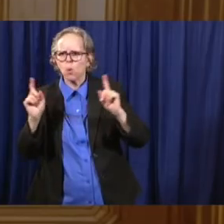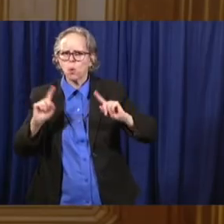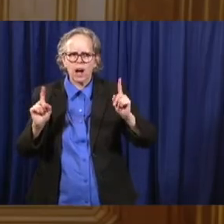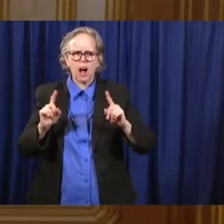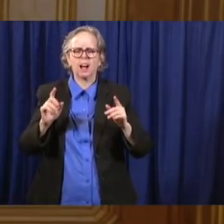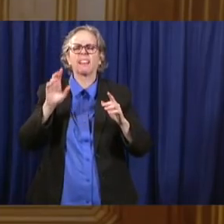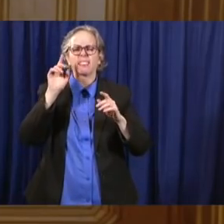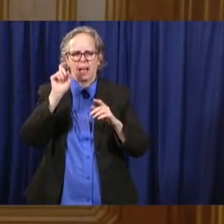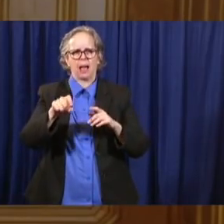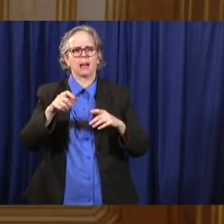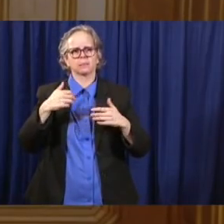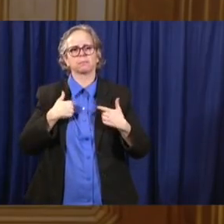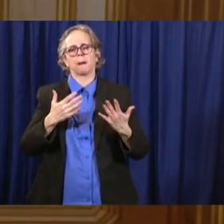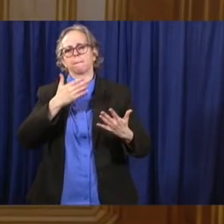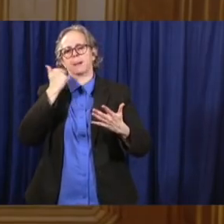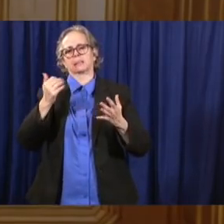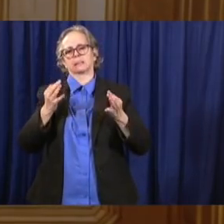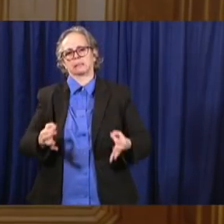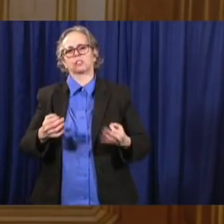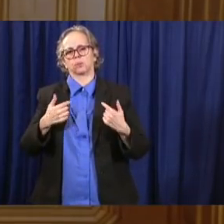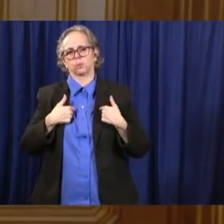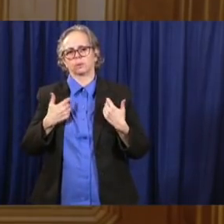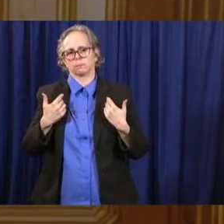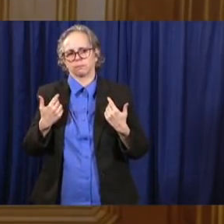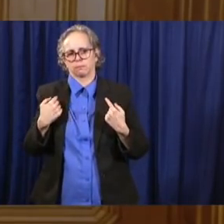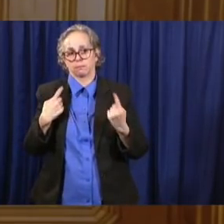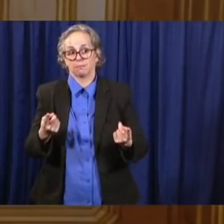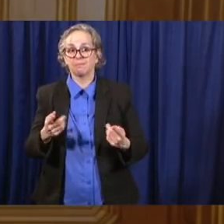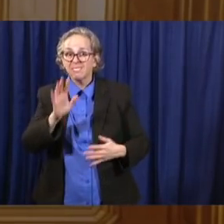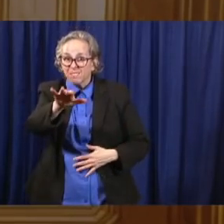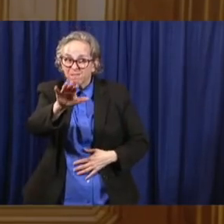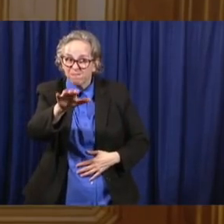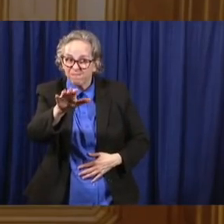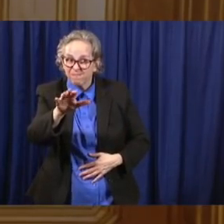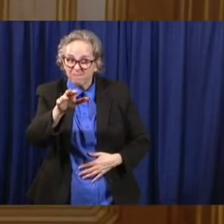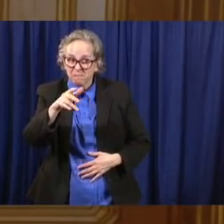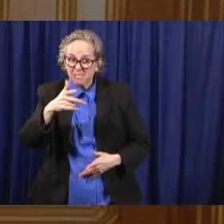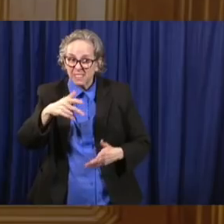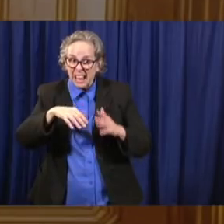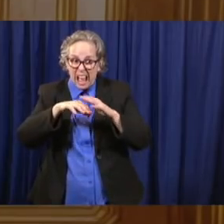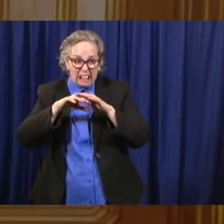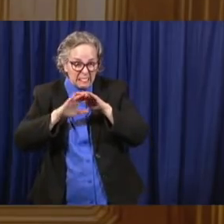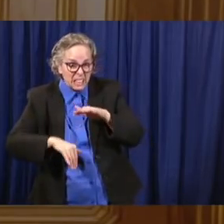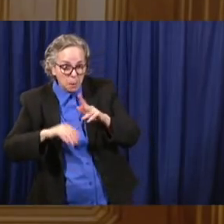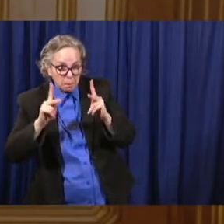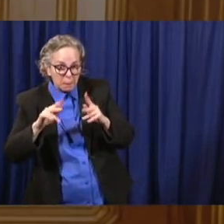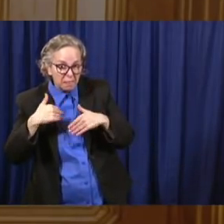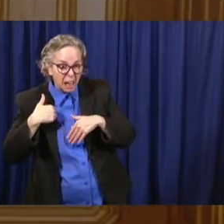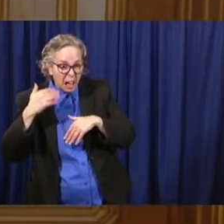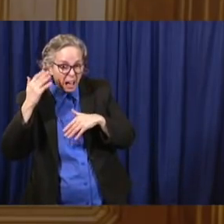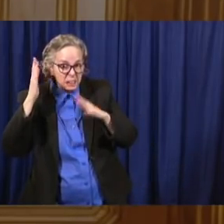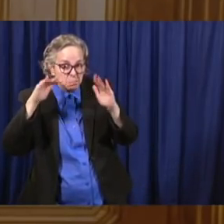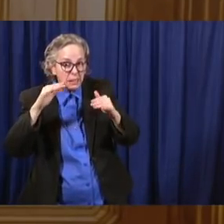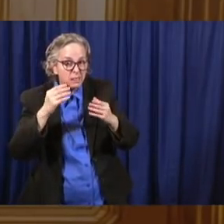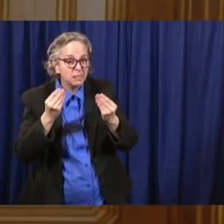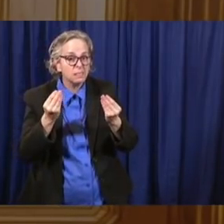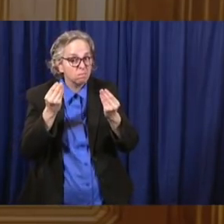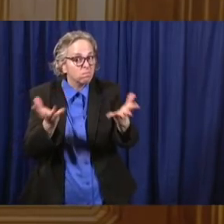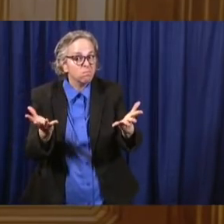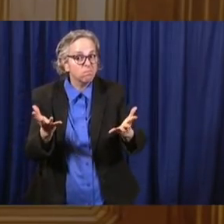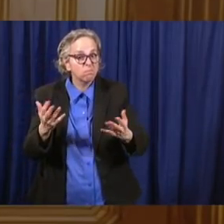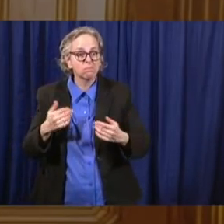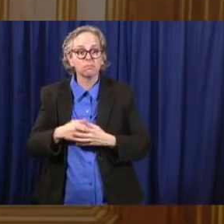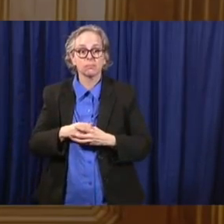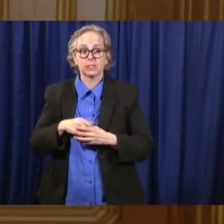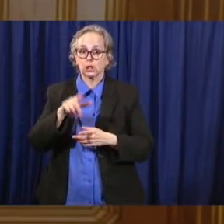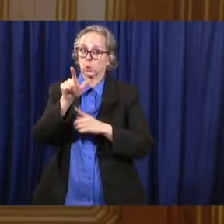with. As I said, we came up probably with fewer people than we would have thought, but again, that's what we ended up with based